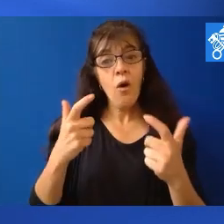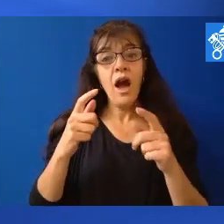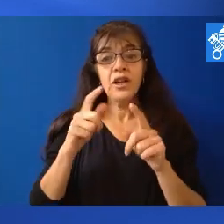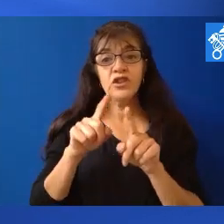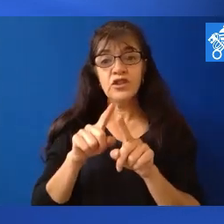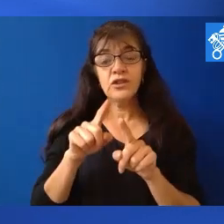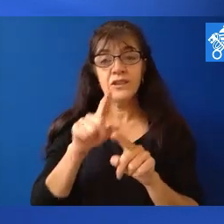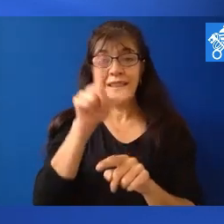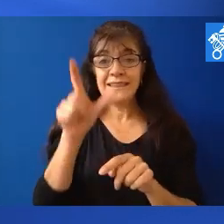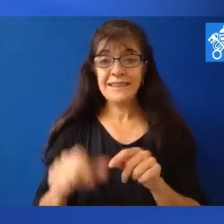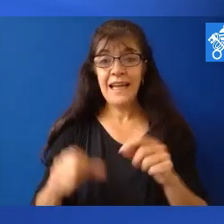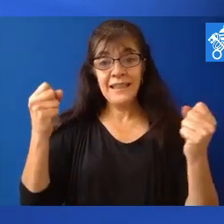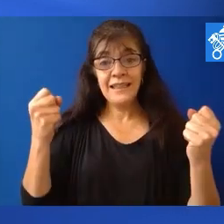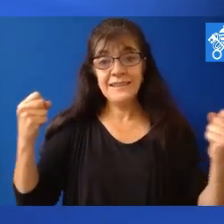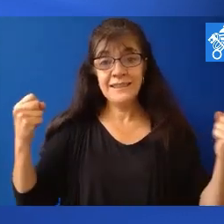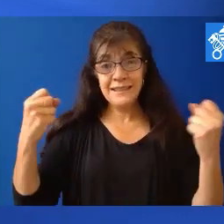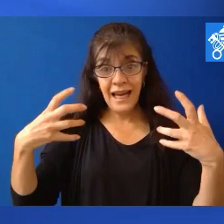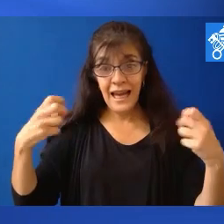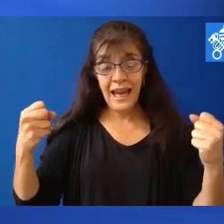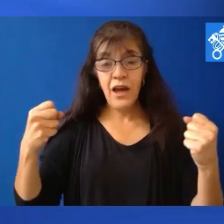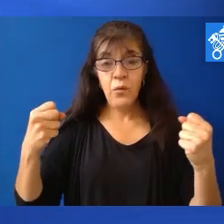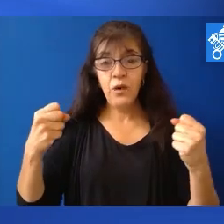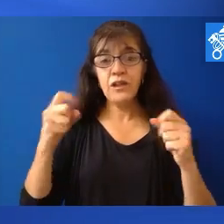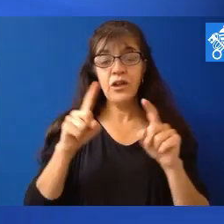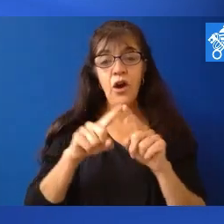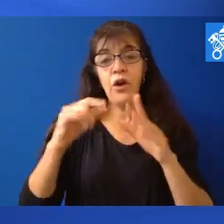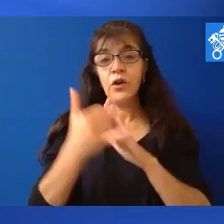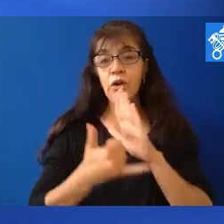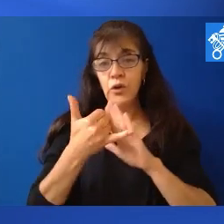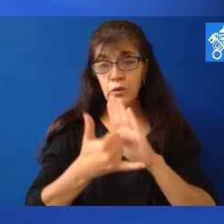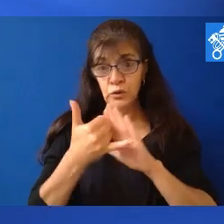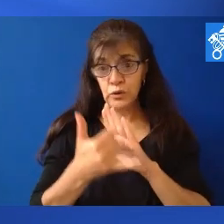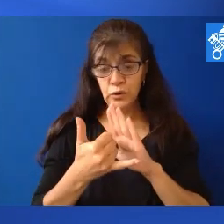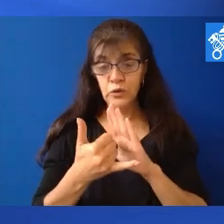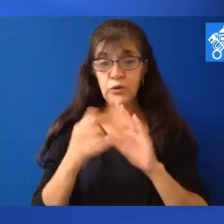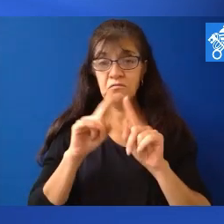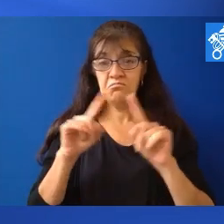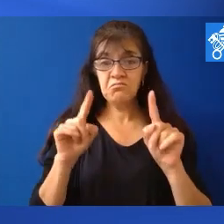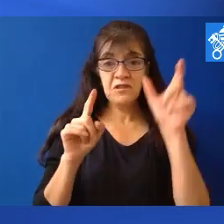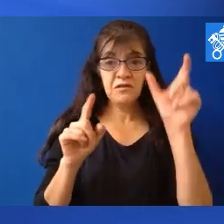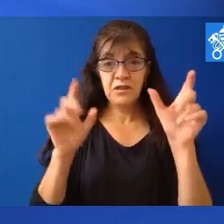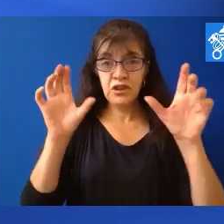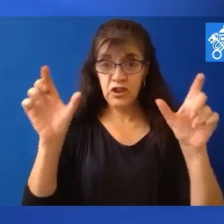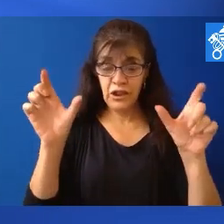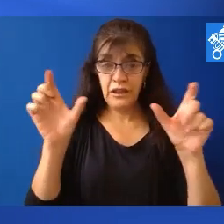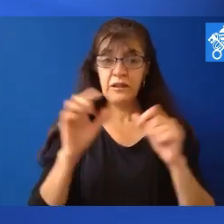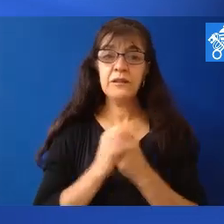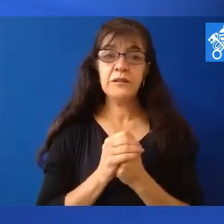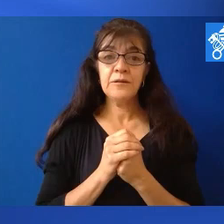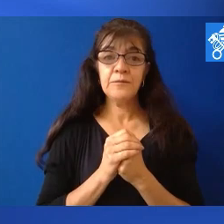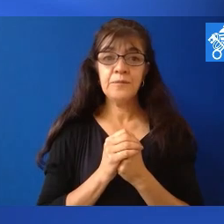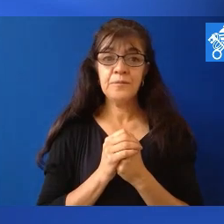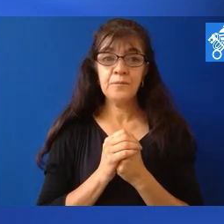To those of you following us on our Vatican News website, or on our social media channels, on shortwave